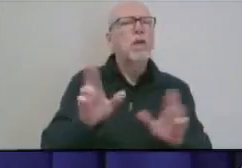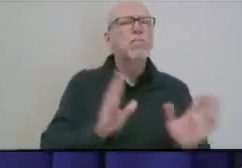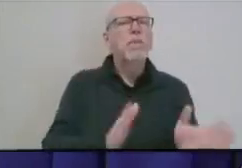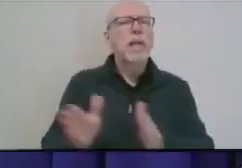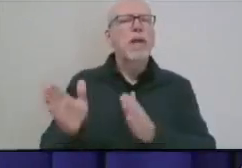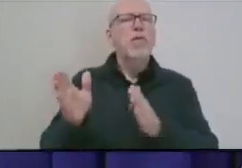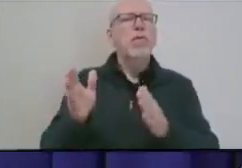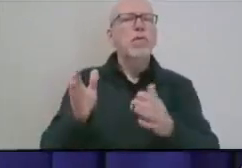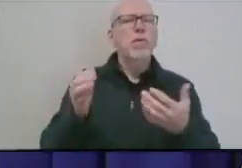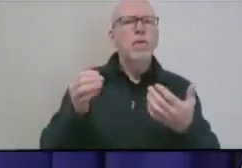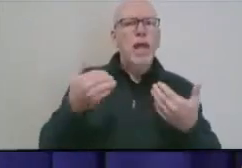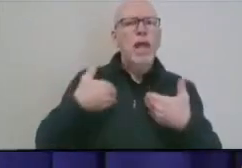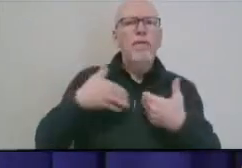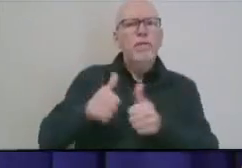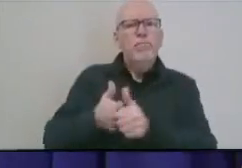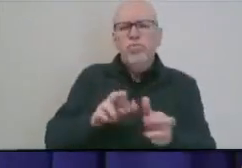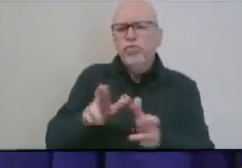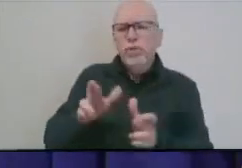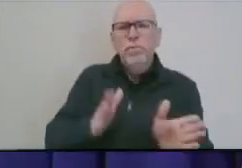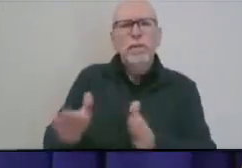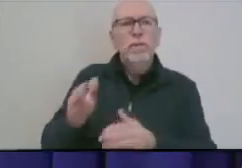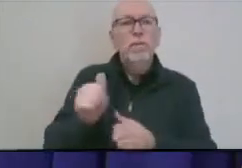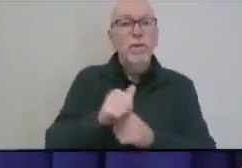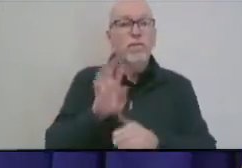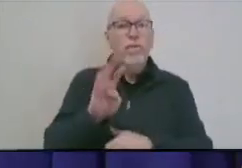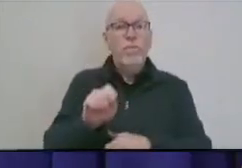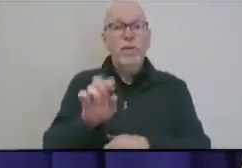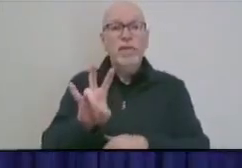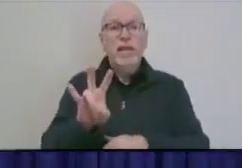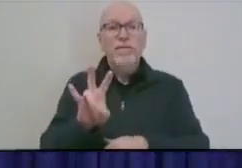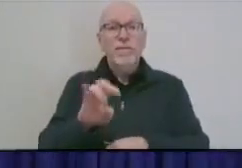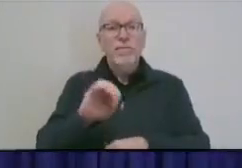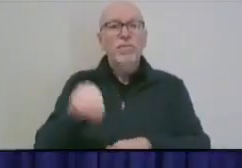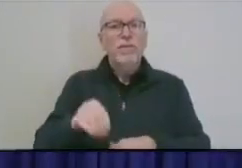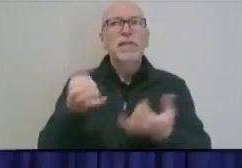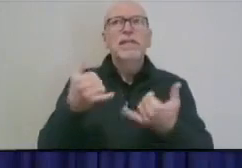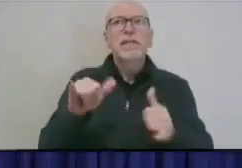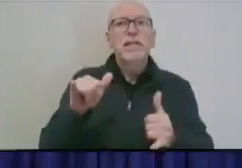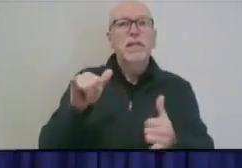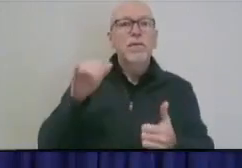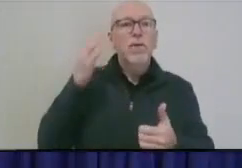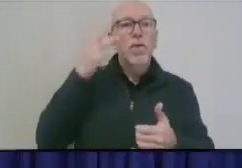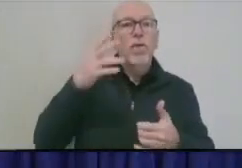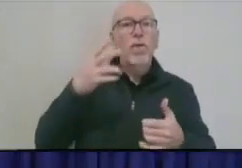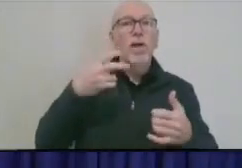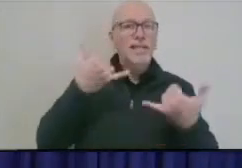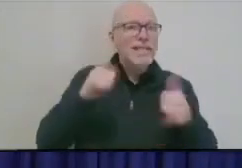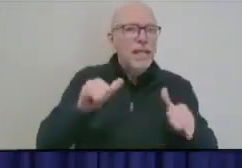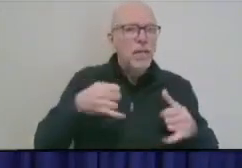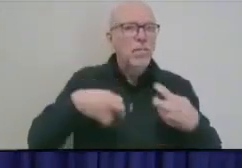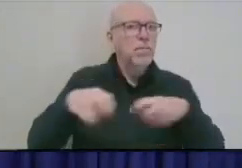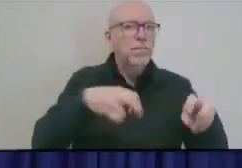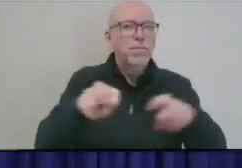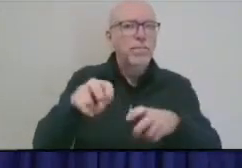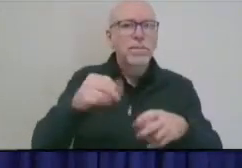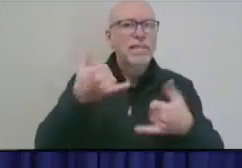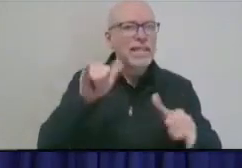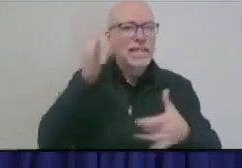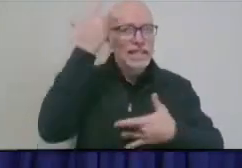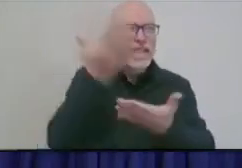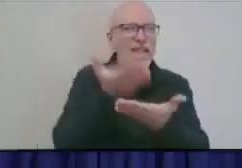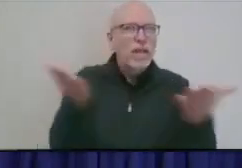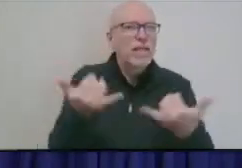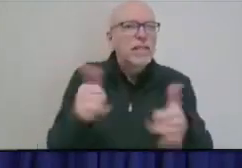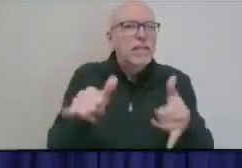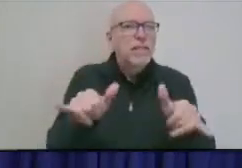to, even with a 4.7, that still says there's a 4.0. There's the transmission rate is out there, and we want to make sure that we're